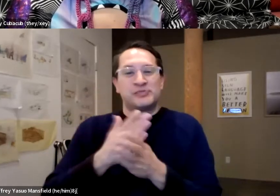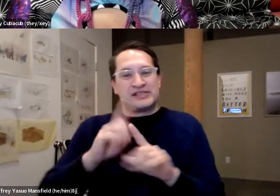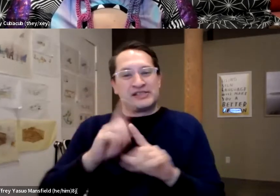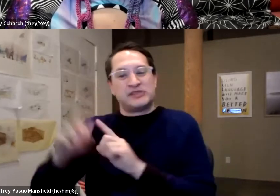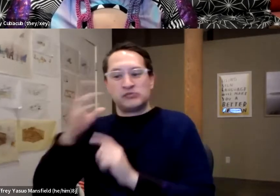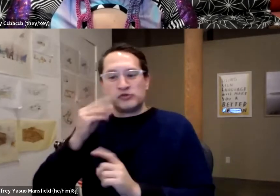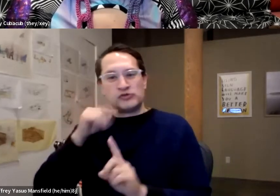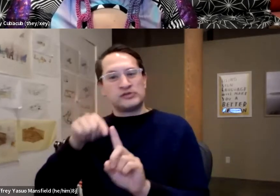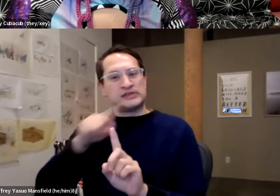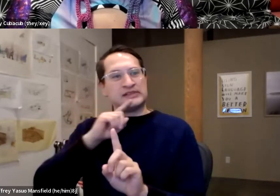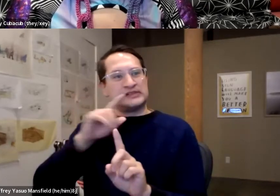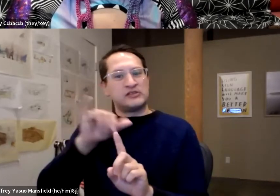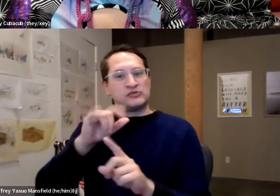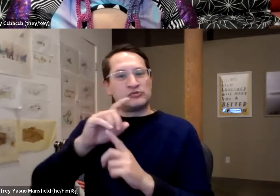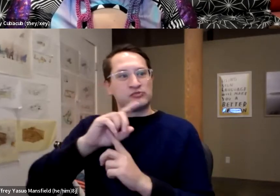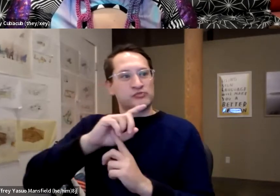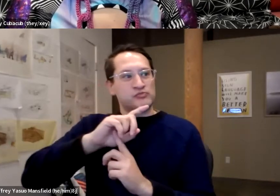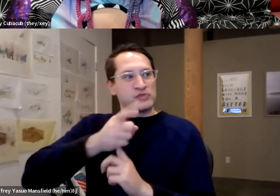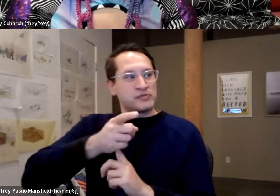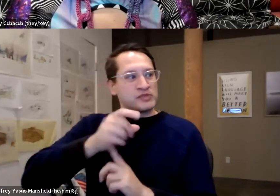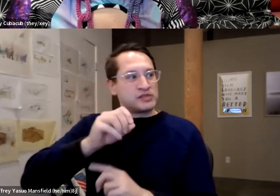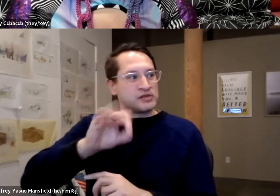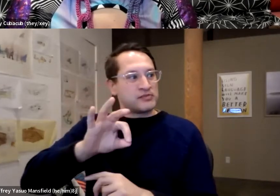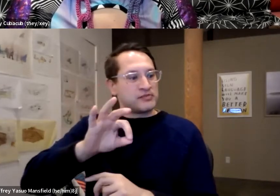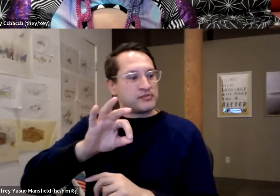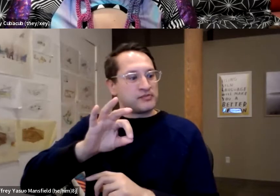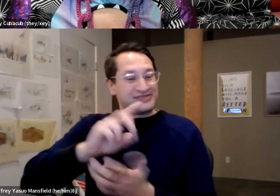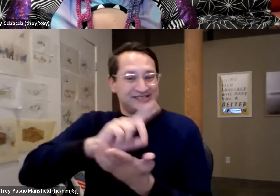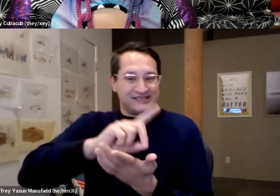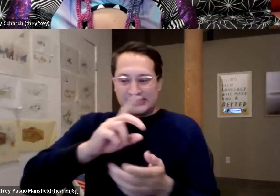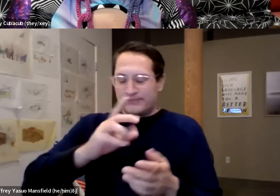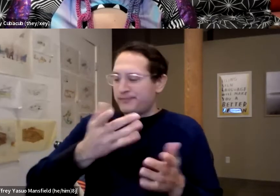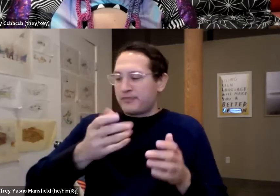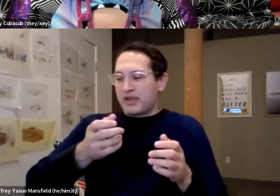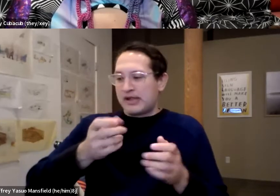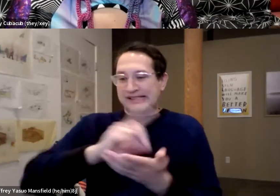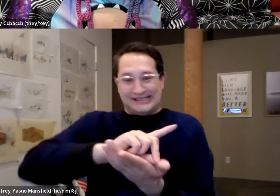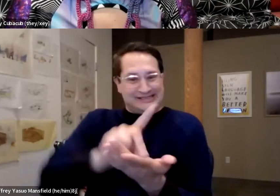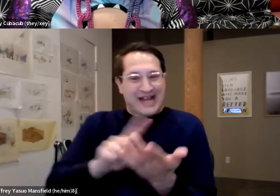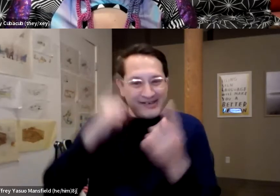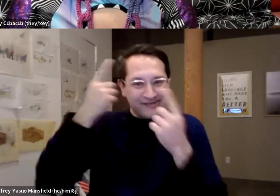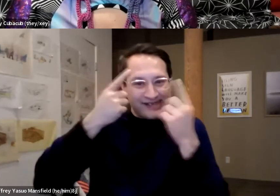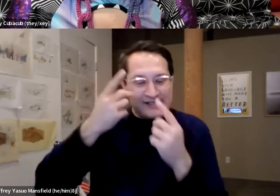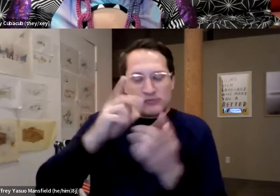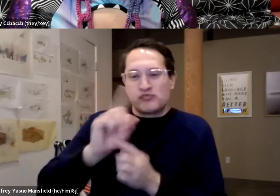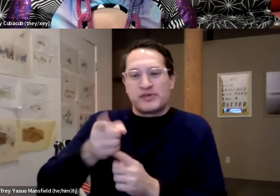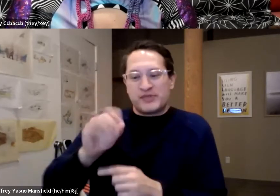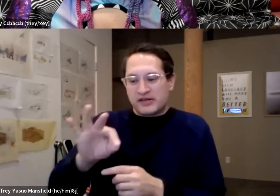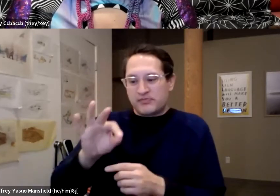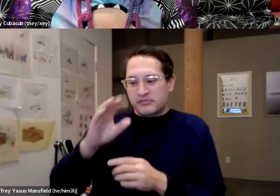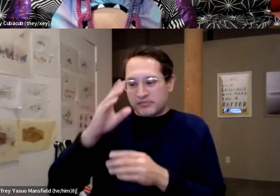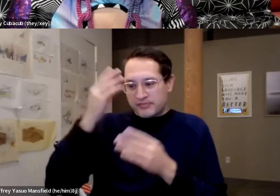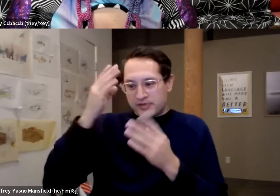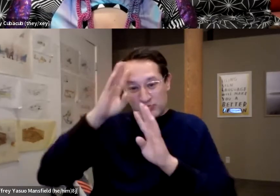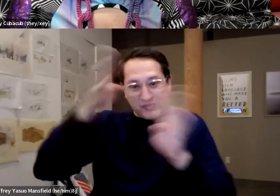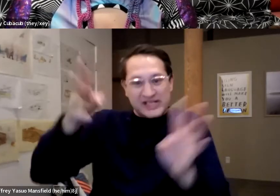trying to bridge the different experiences, and they're moments of design